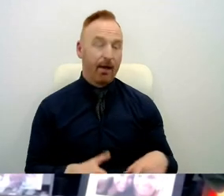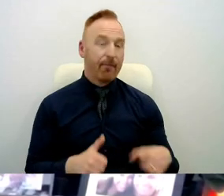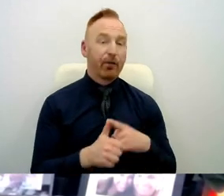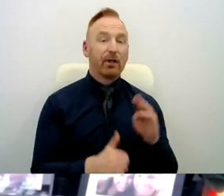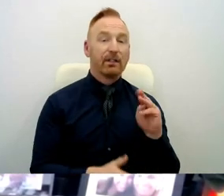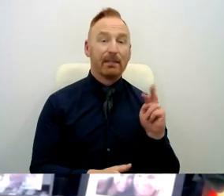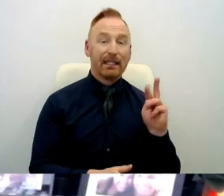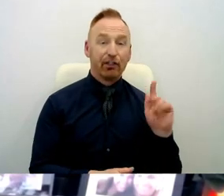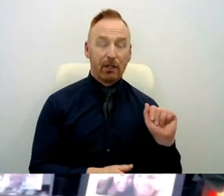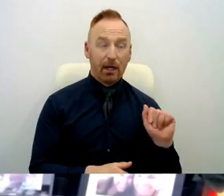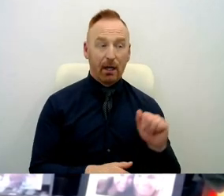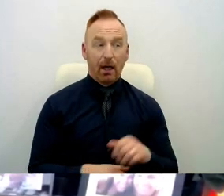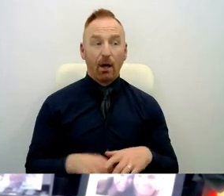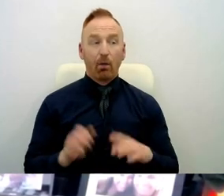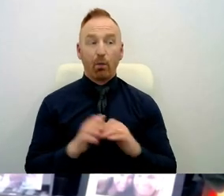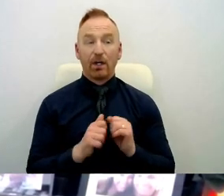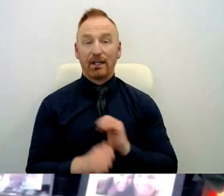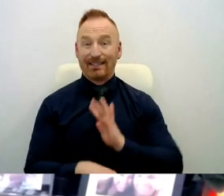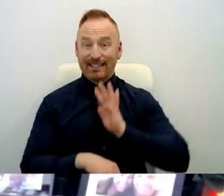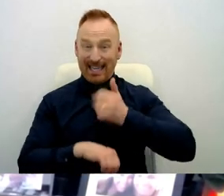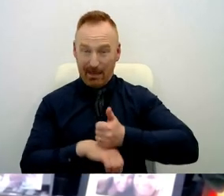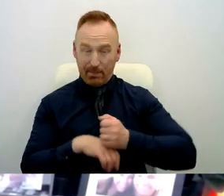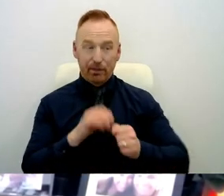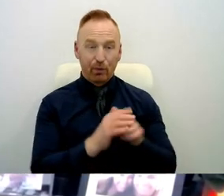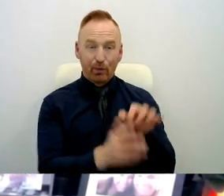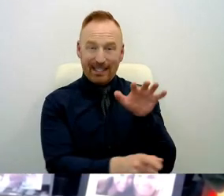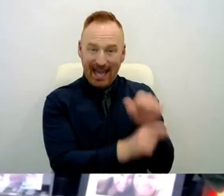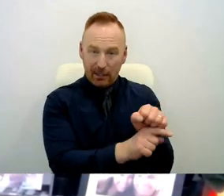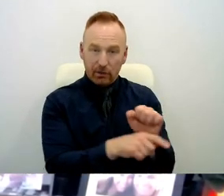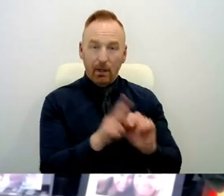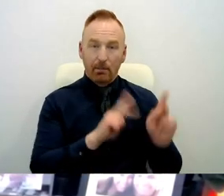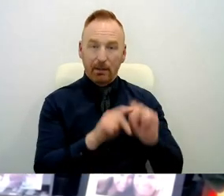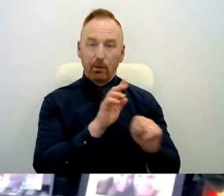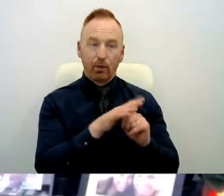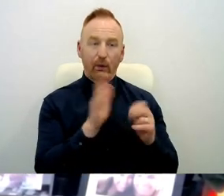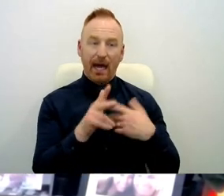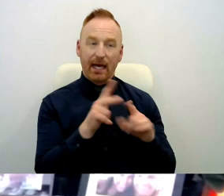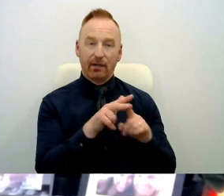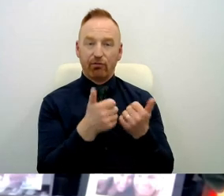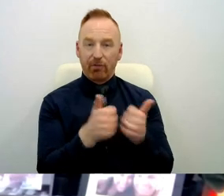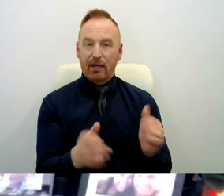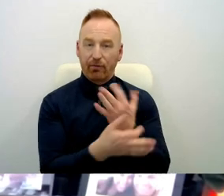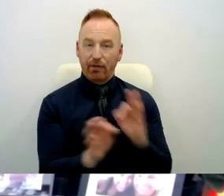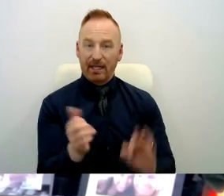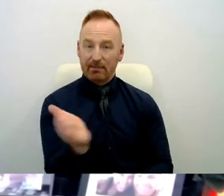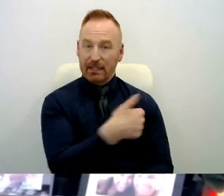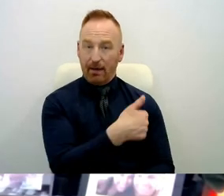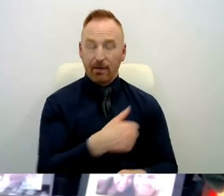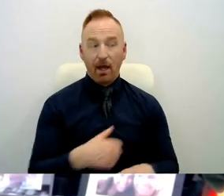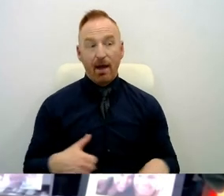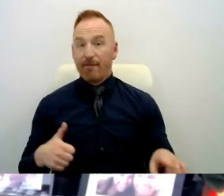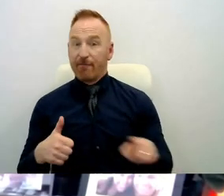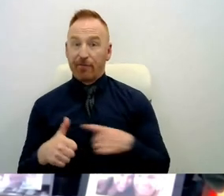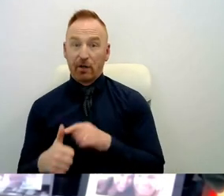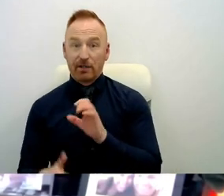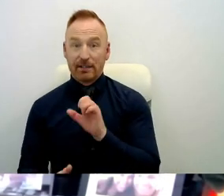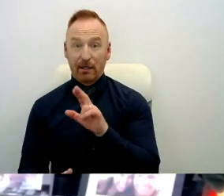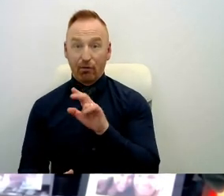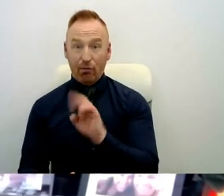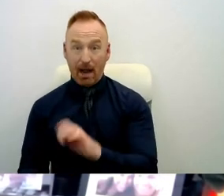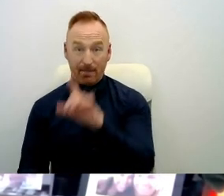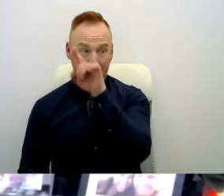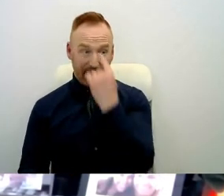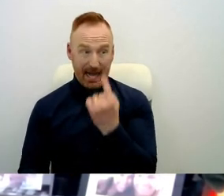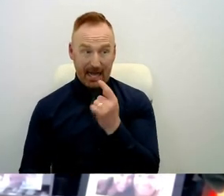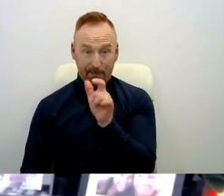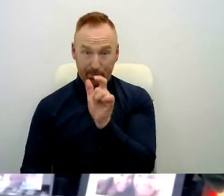militias in Canada, according to Robin Maynard, were formed to catch enslaved persons who freed themselves. One of the first crimes that Black people could commit was